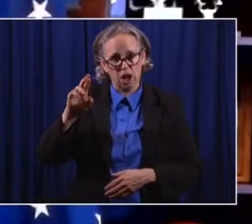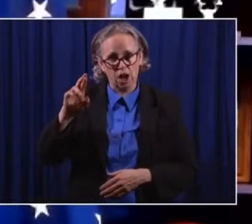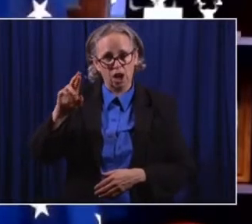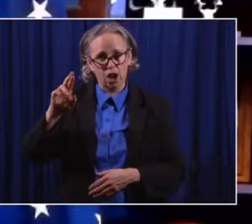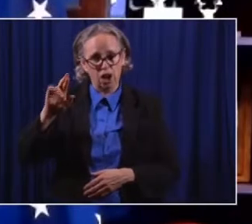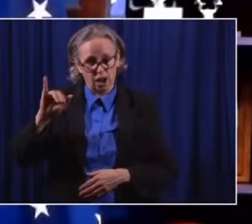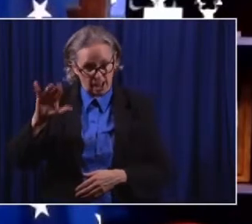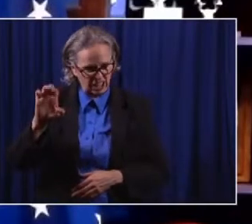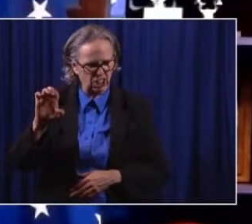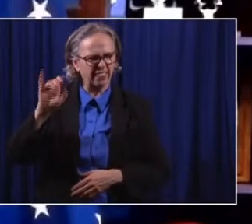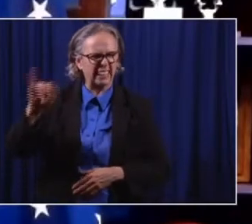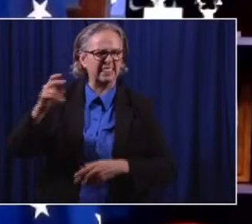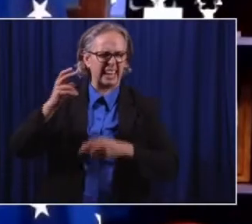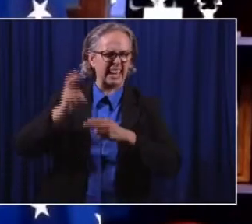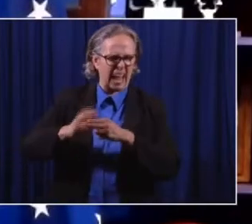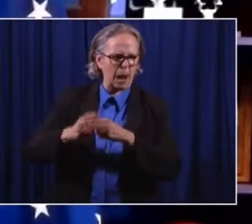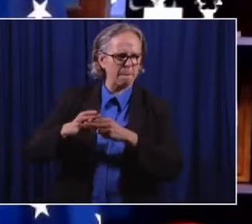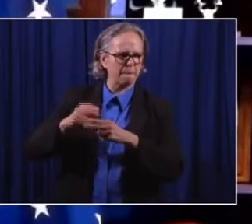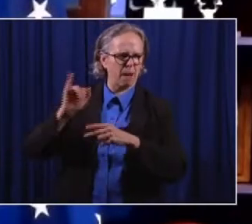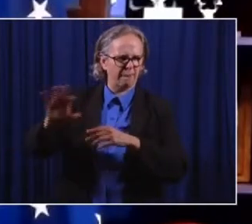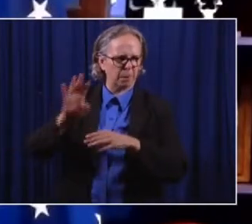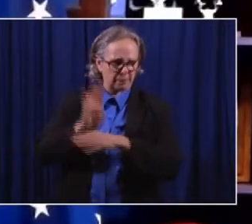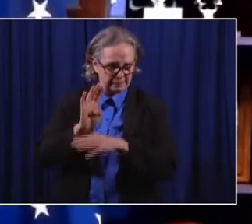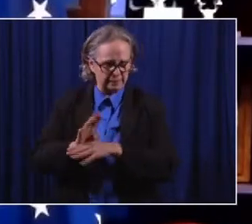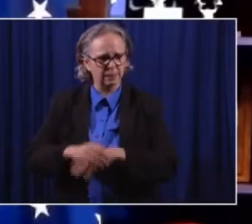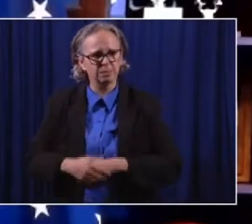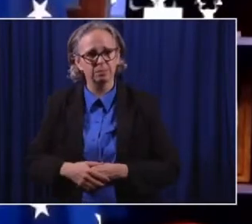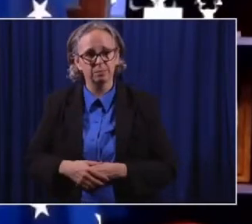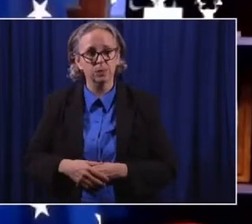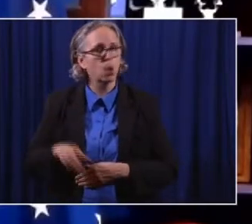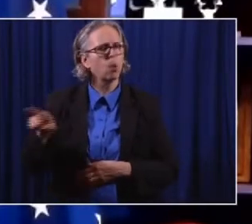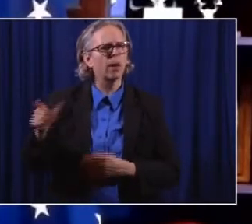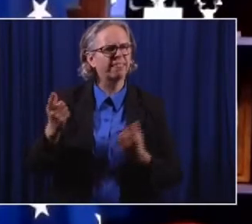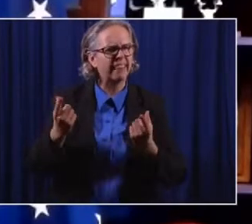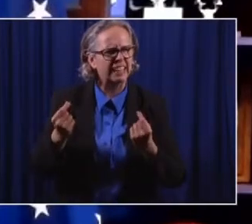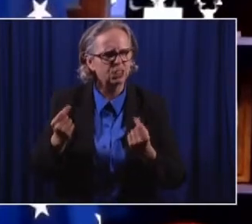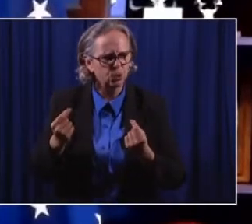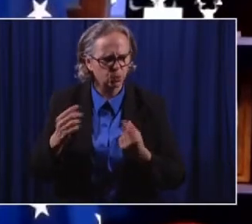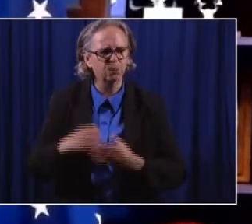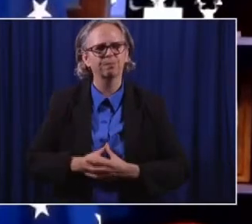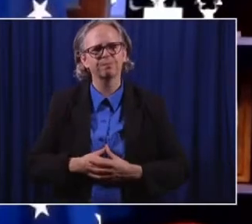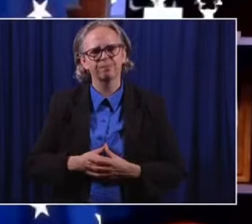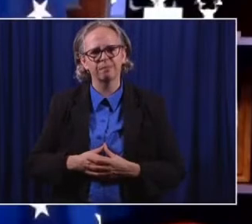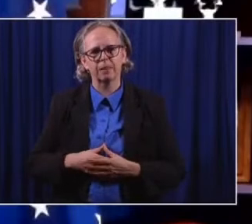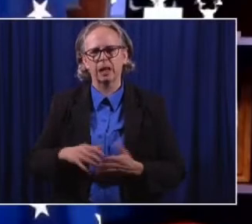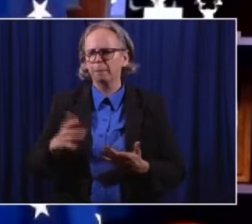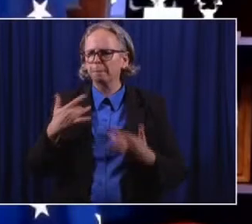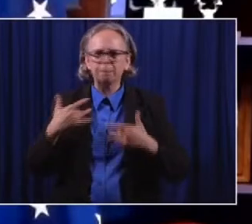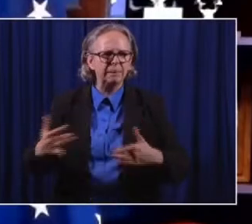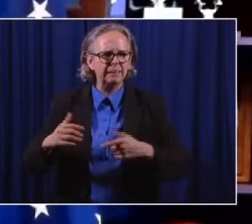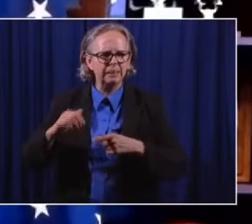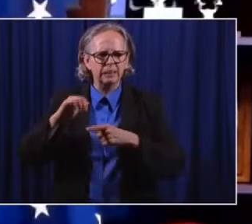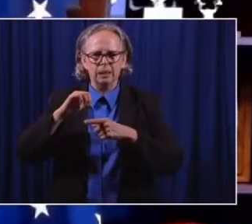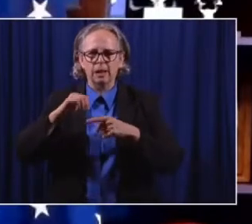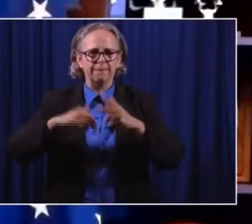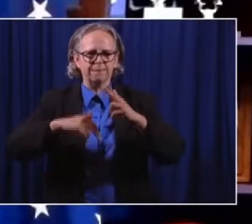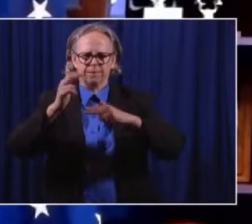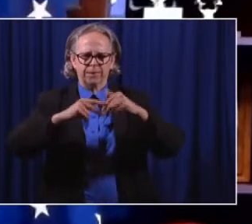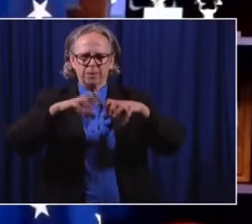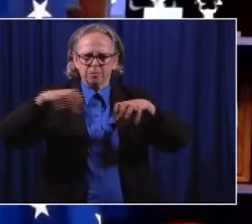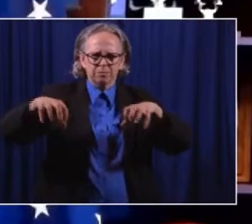Business Exporter of the Year. And what Carilla Fire training facilities, which are located in Fowler,